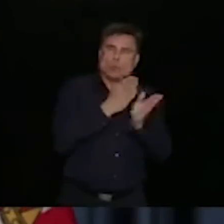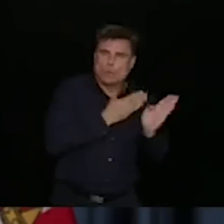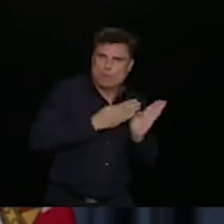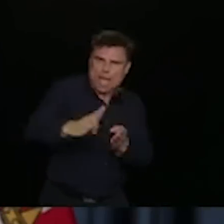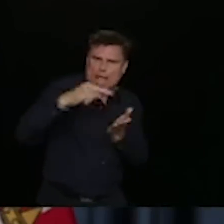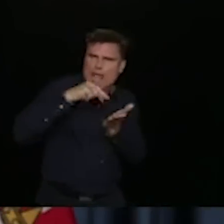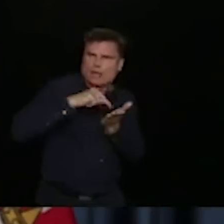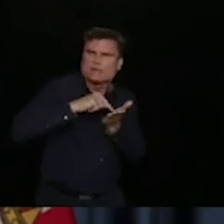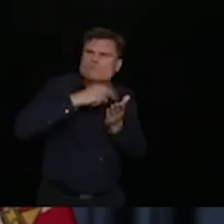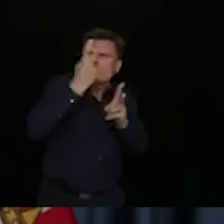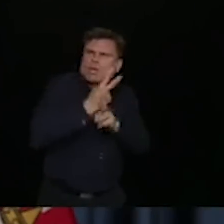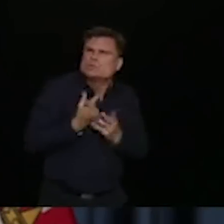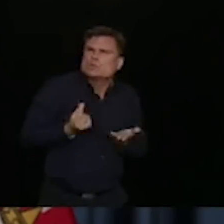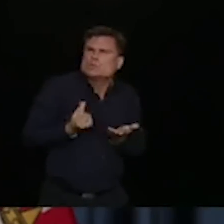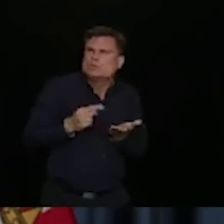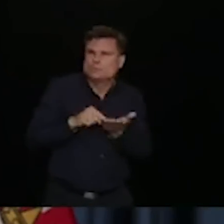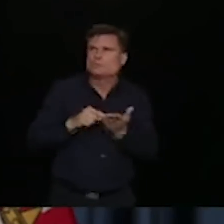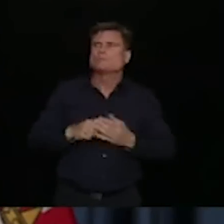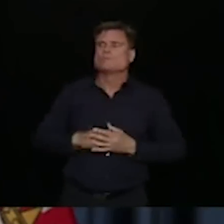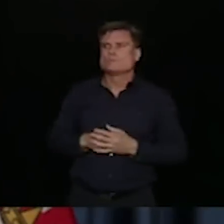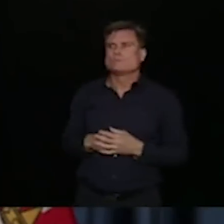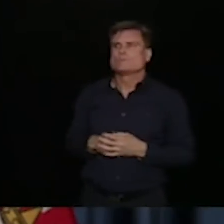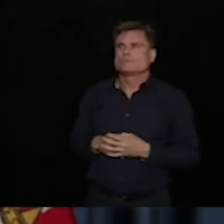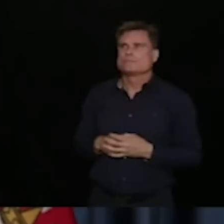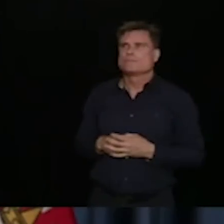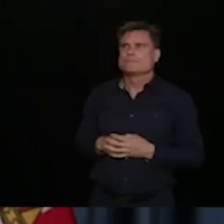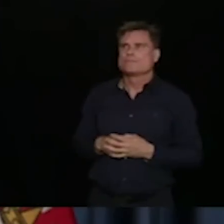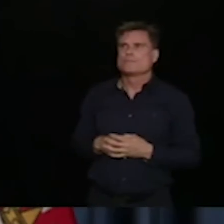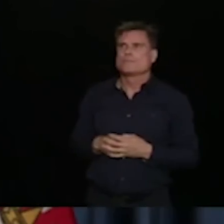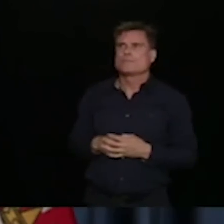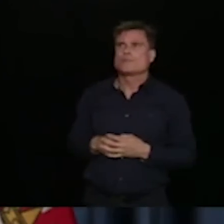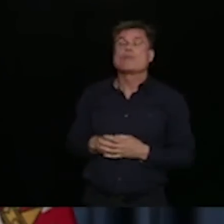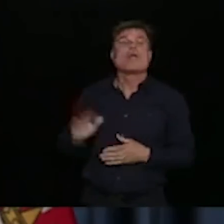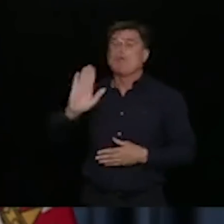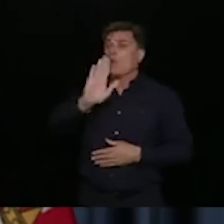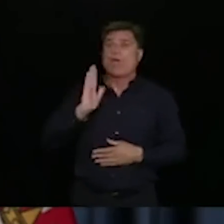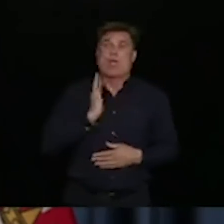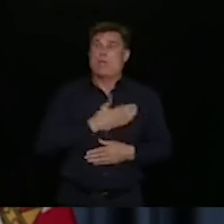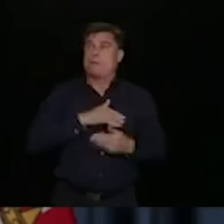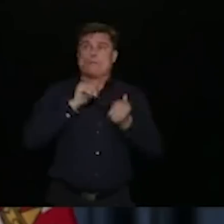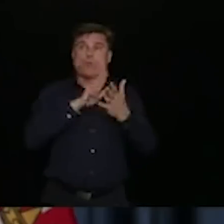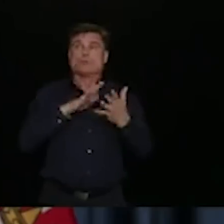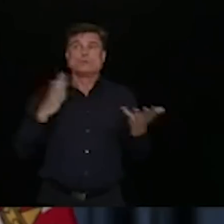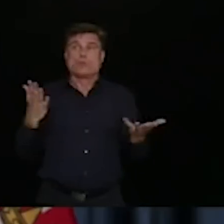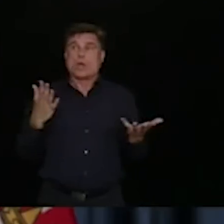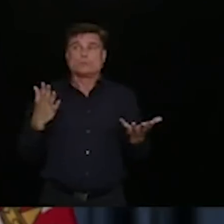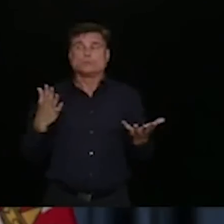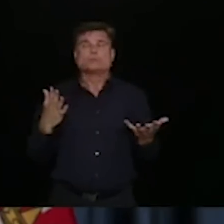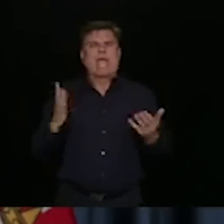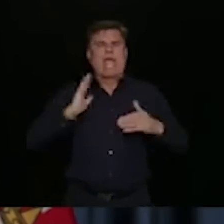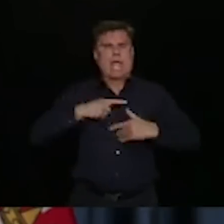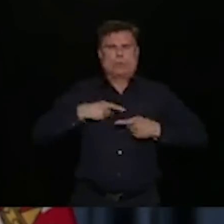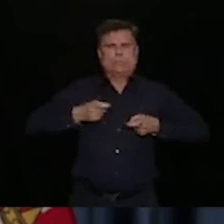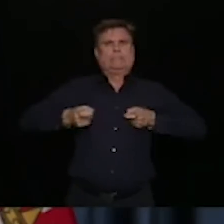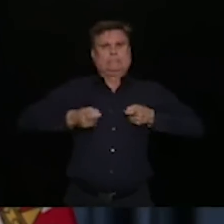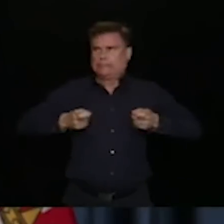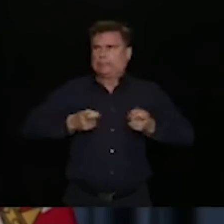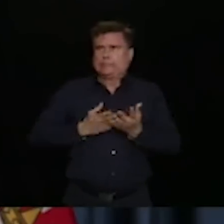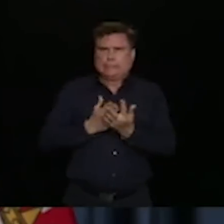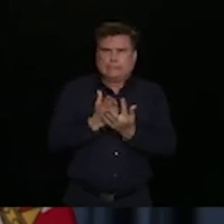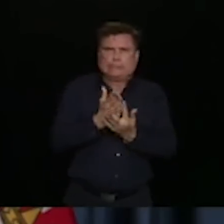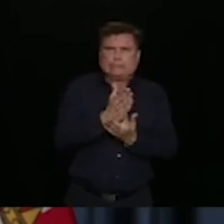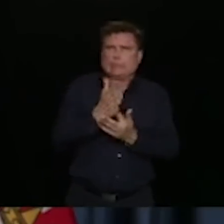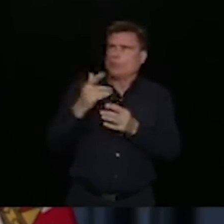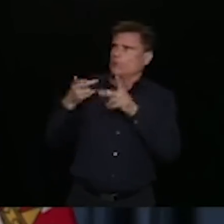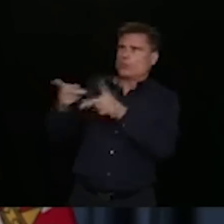We have been, our approach, Lisa, from the beginning has been coping with the virus. Dr. Henry's been pretty clear. It's here, and it's going to be